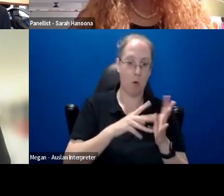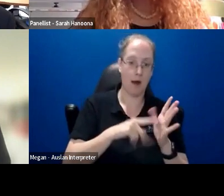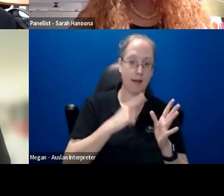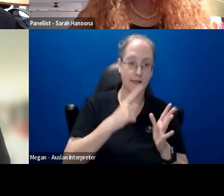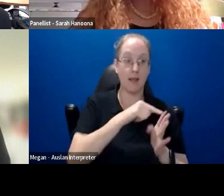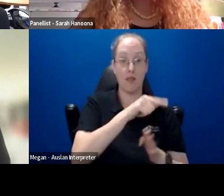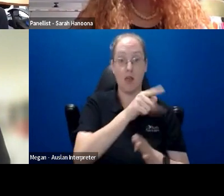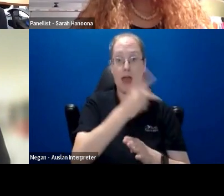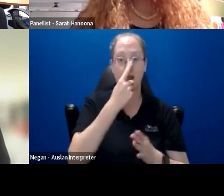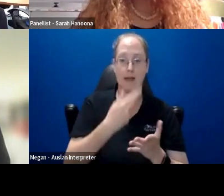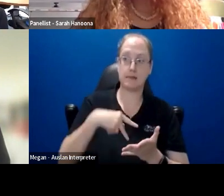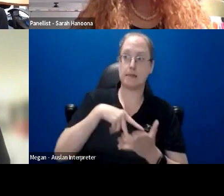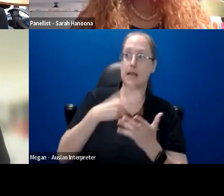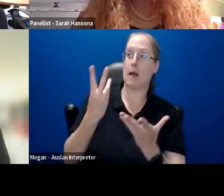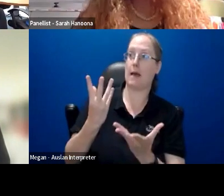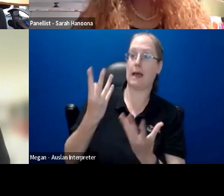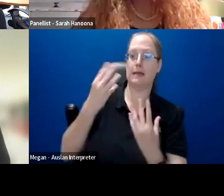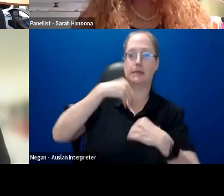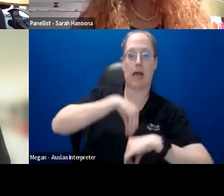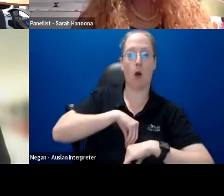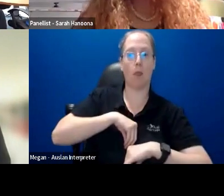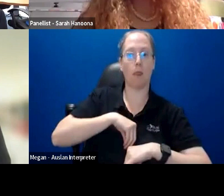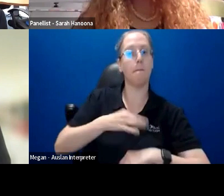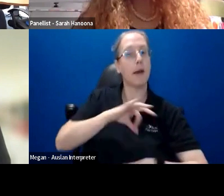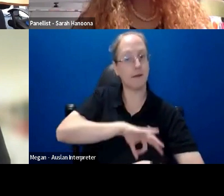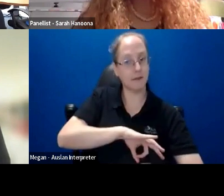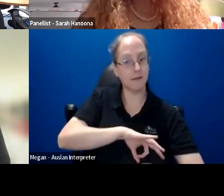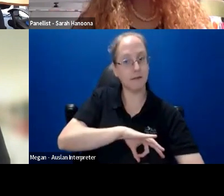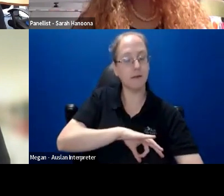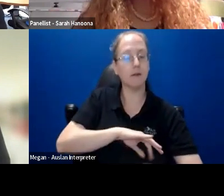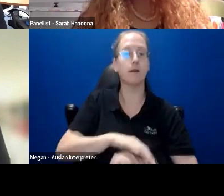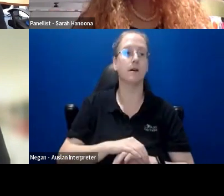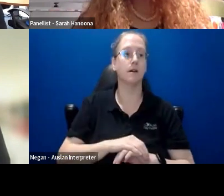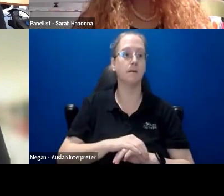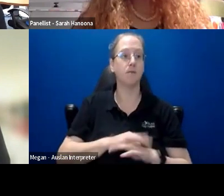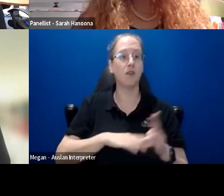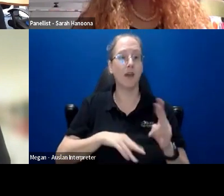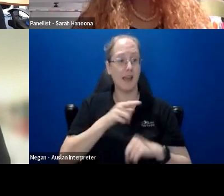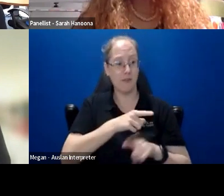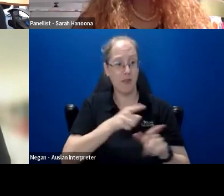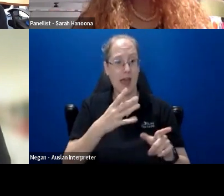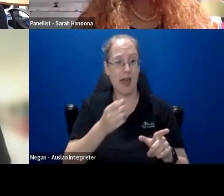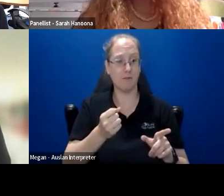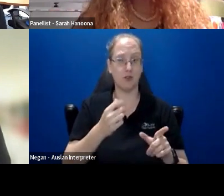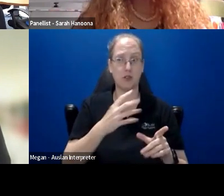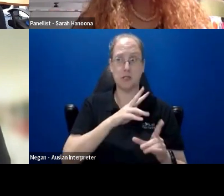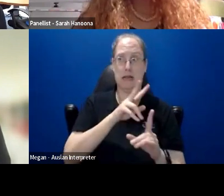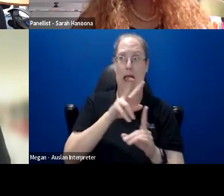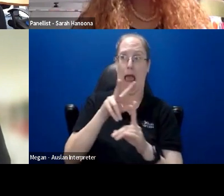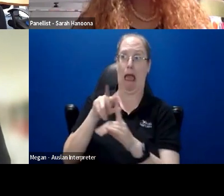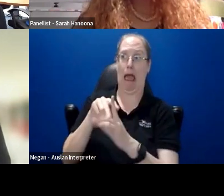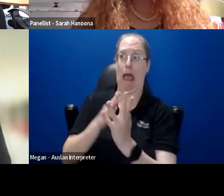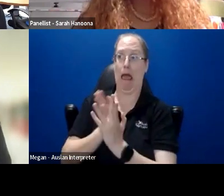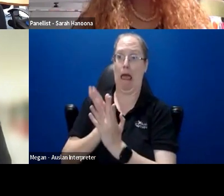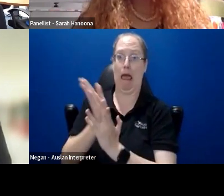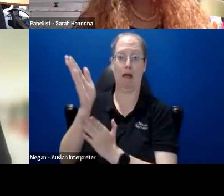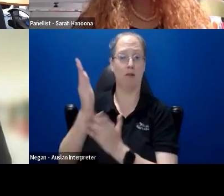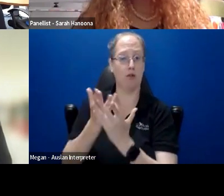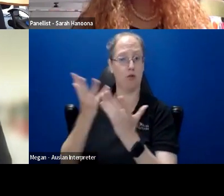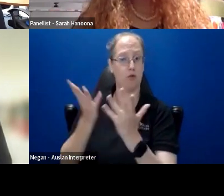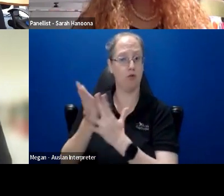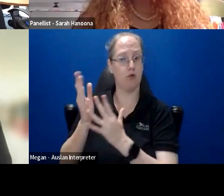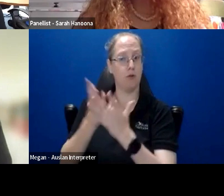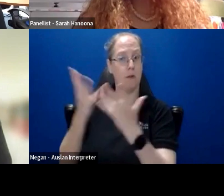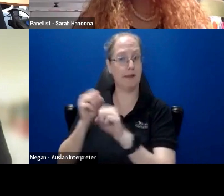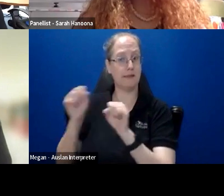that. Whereas if it's just part of a big system and they've got to somehow find their way through that big system, or